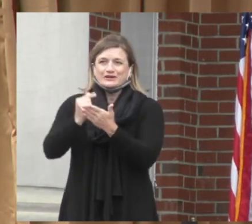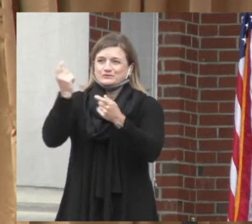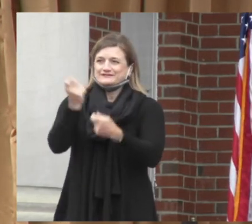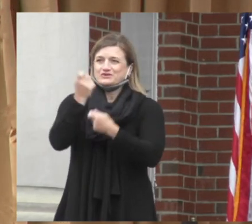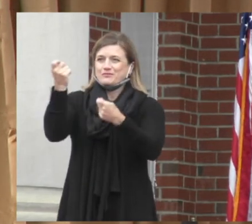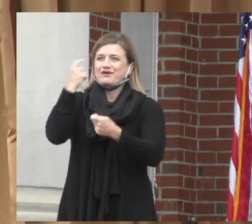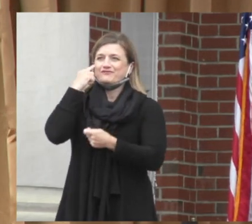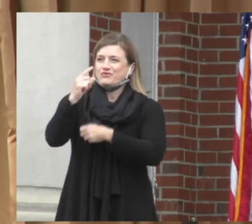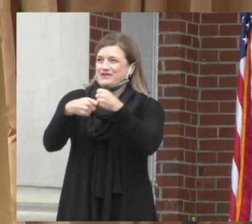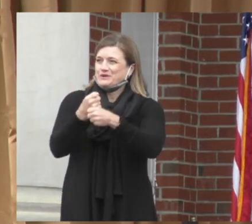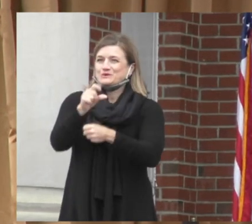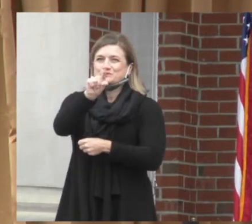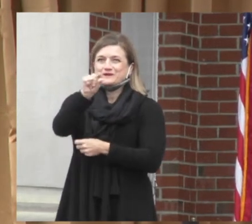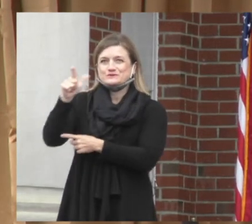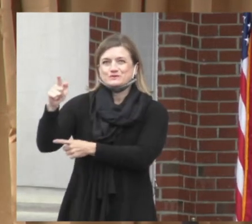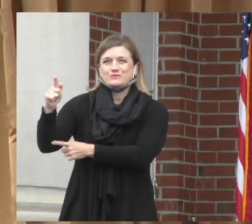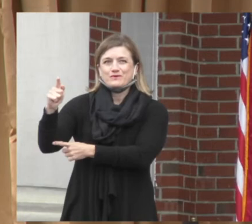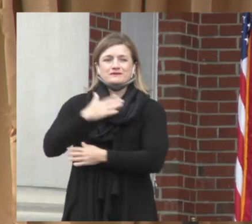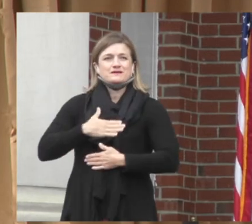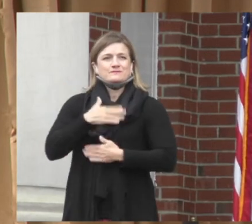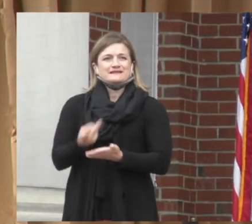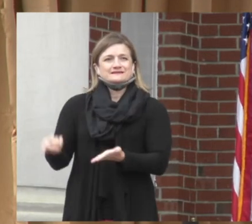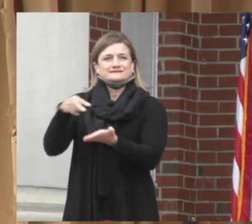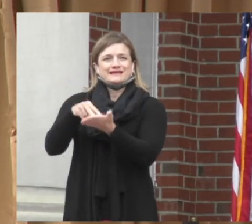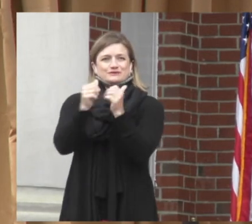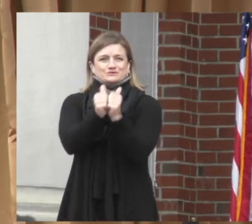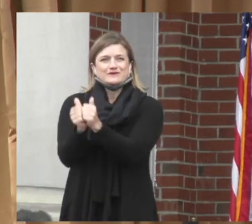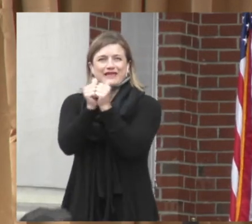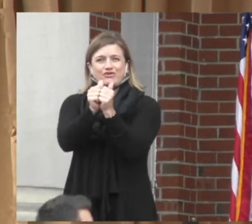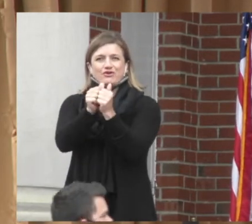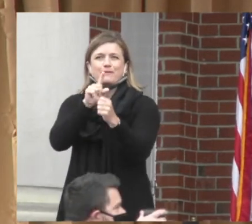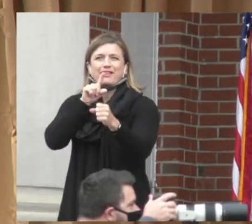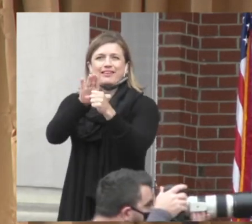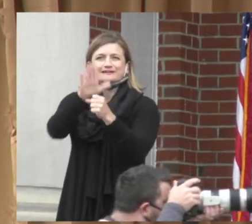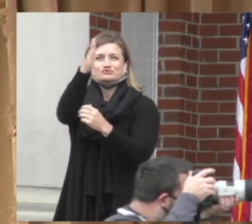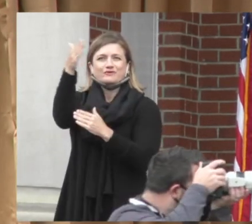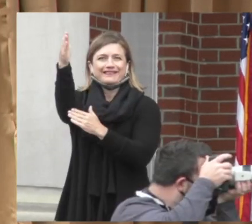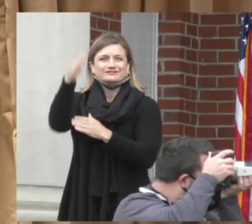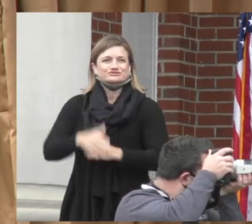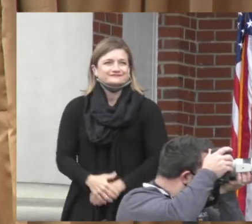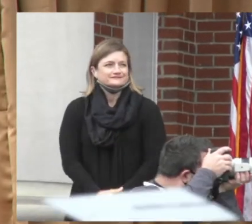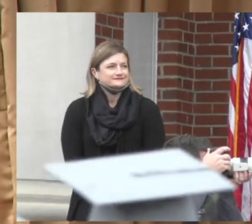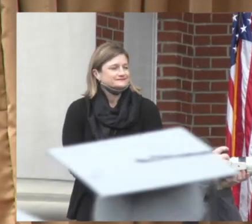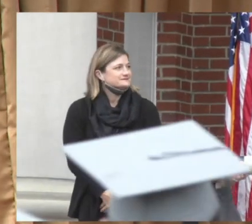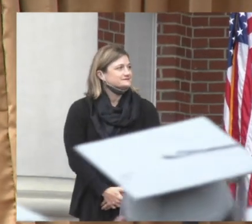ceremony. Please stand and join me for the Pledge of Allegiance.